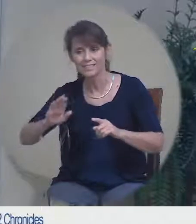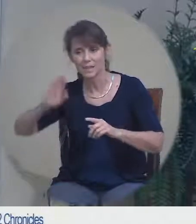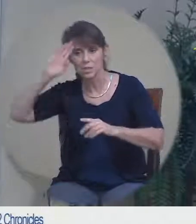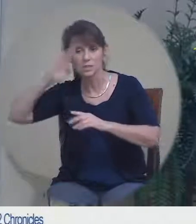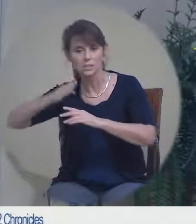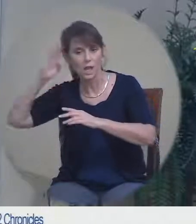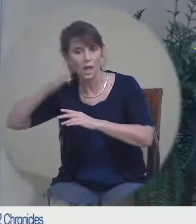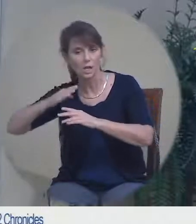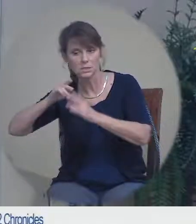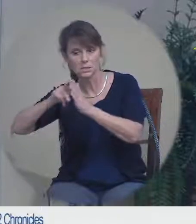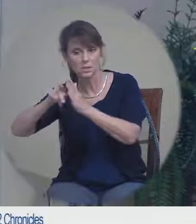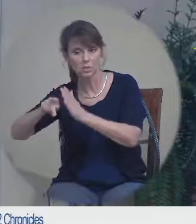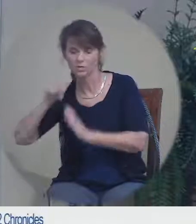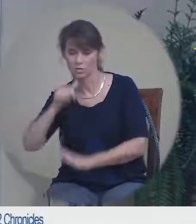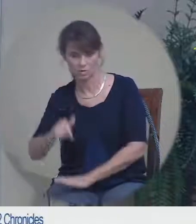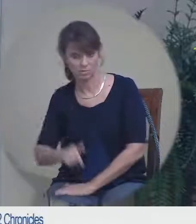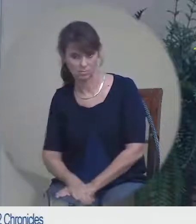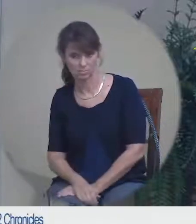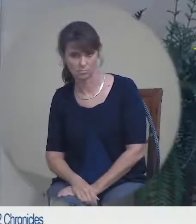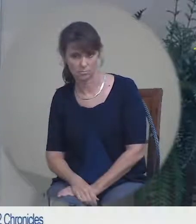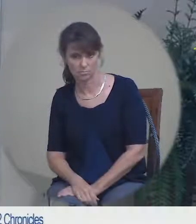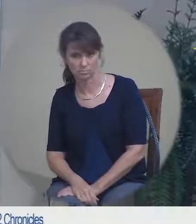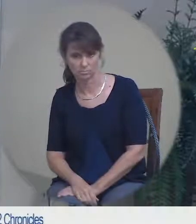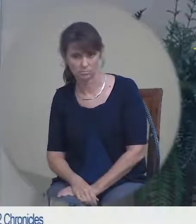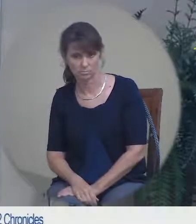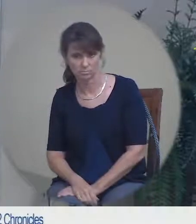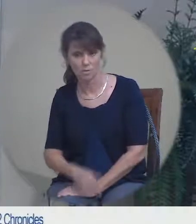did that was because of what it